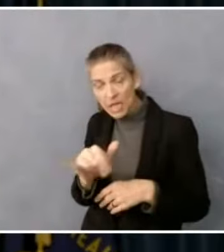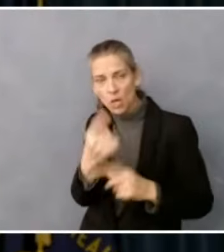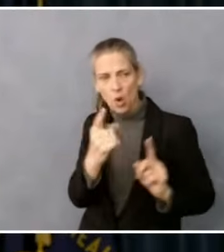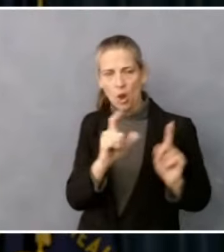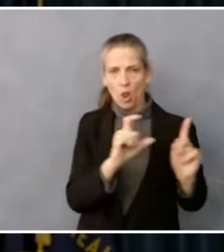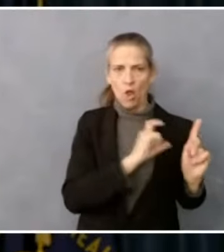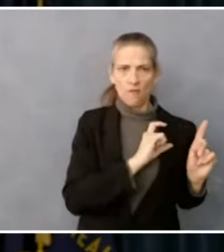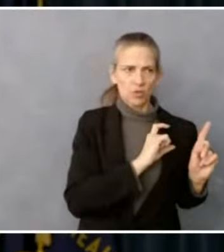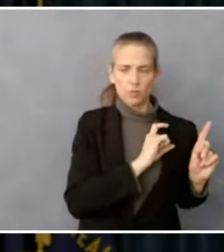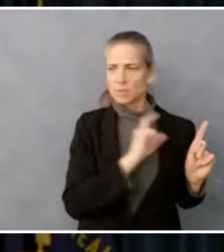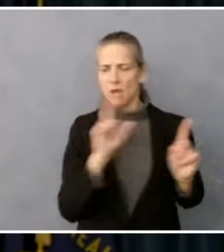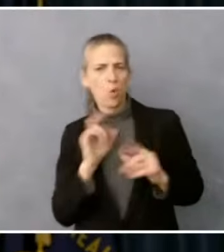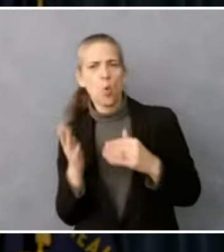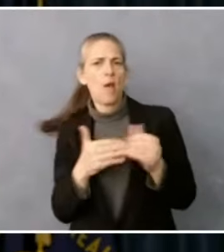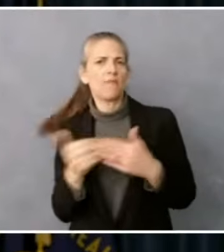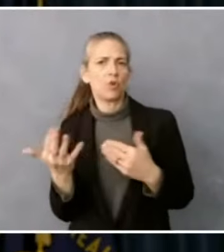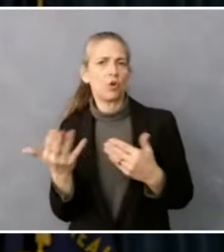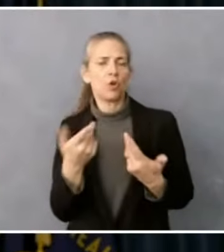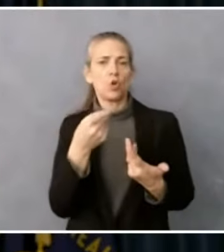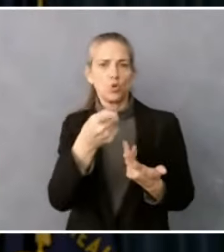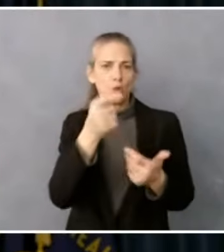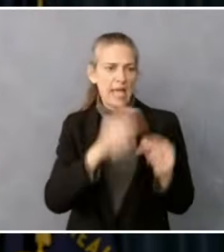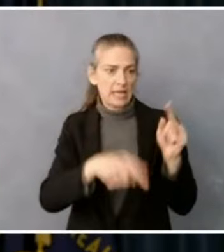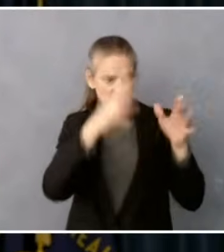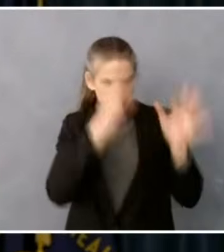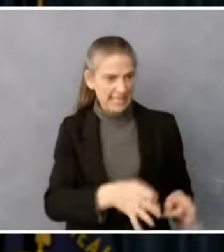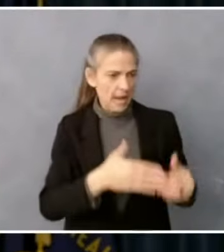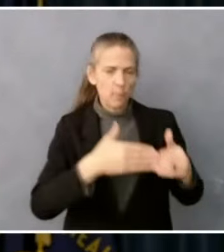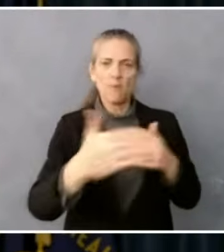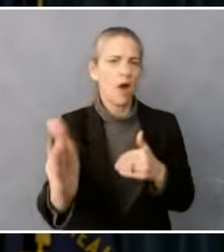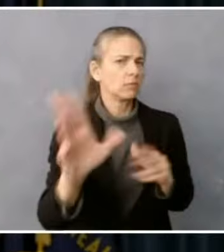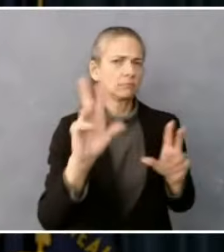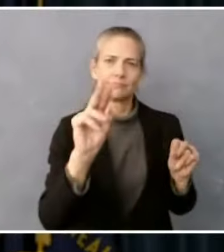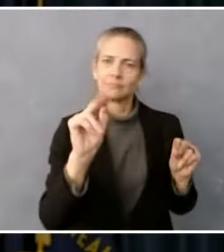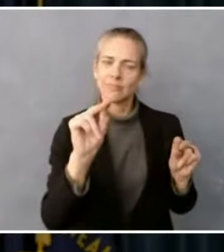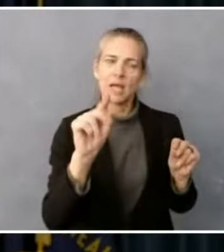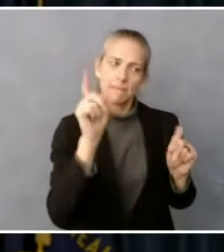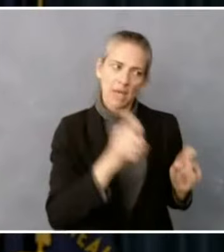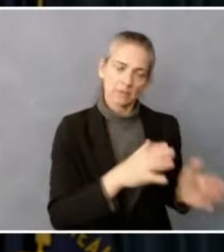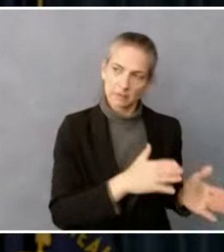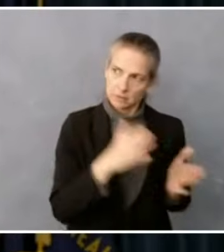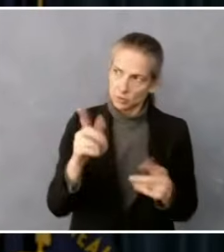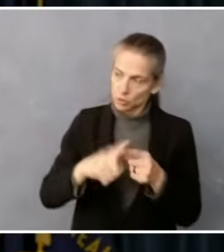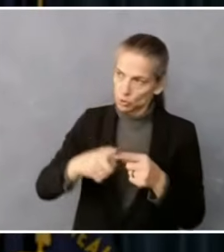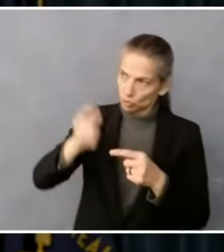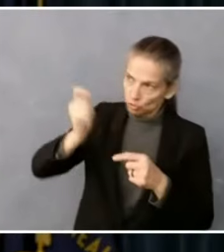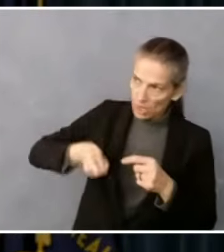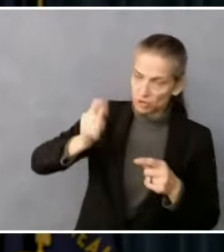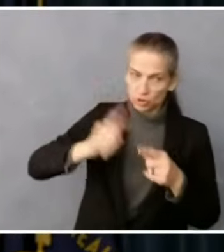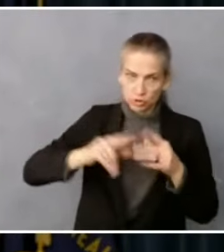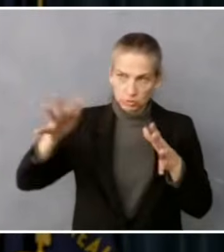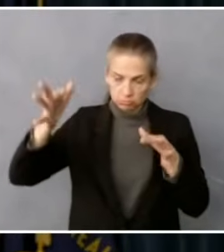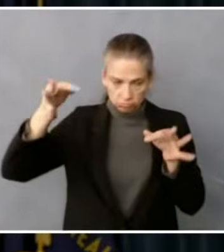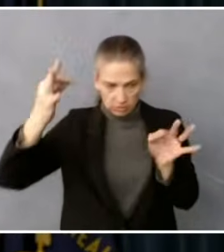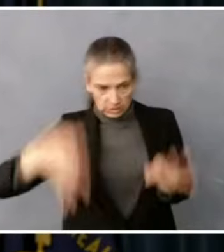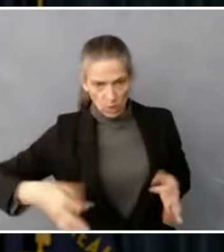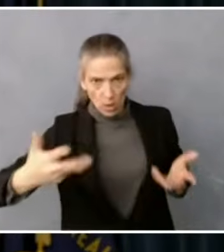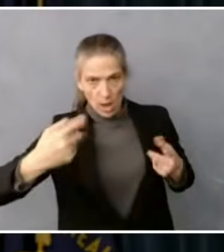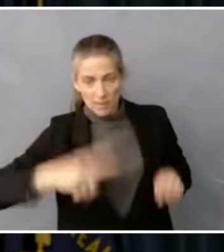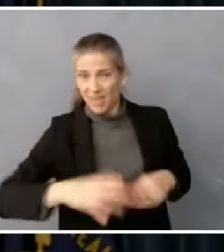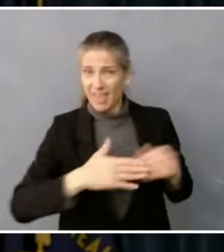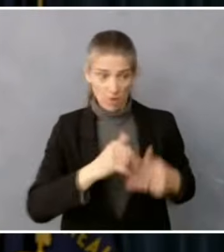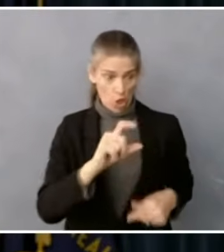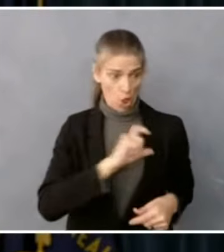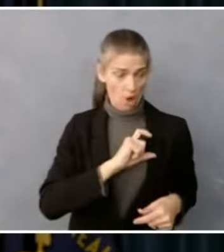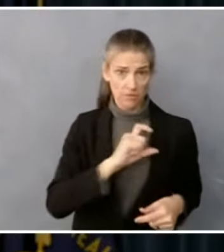another. You don't just make a conclusion and move on, and just about all of them are even presented to a grand jury, even if it's law enforcement showing up, say, on